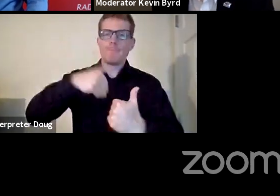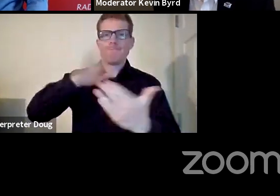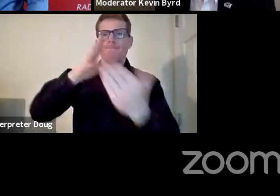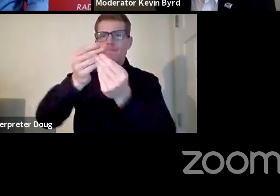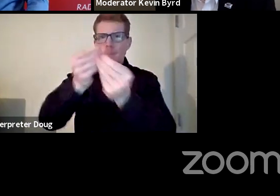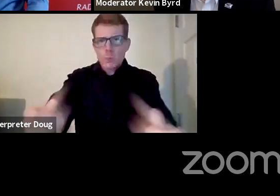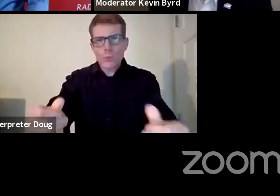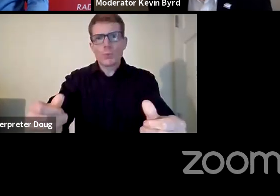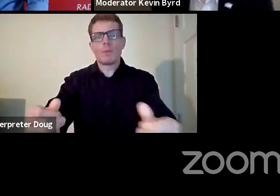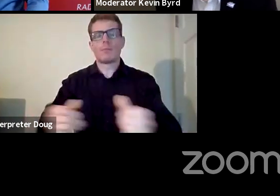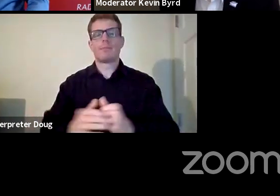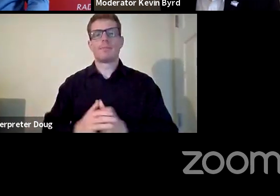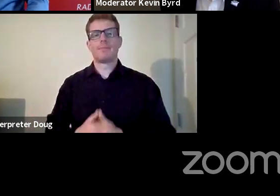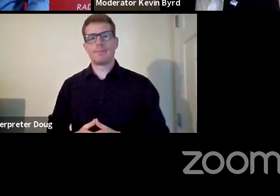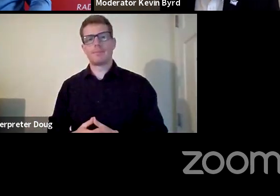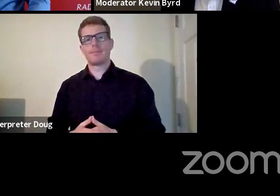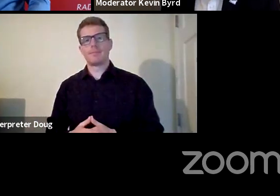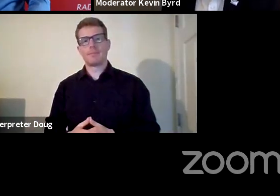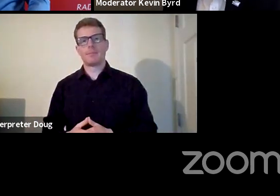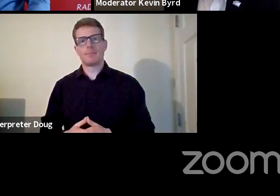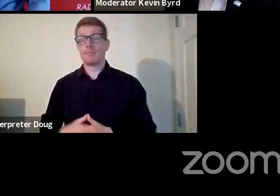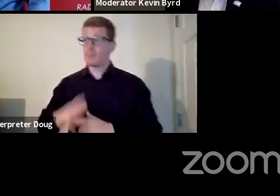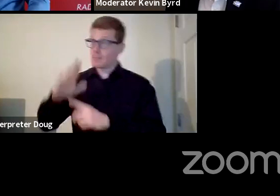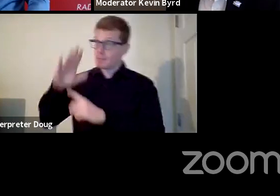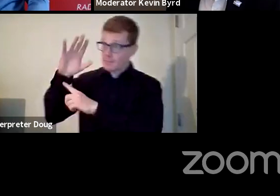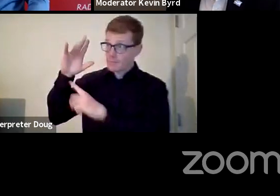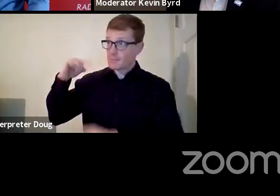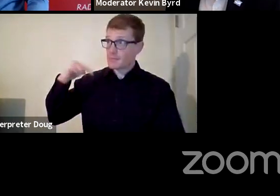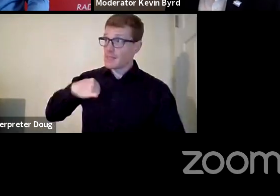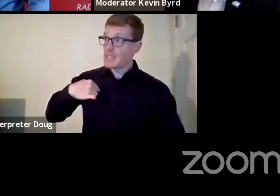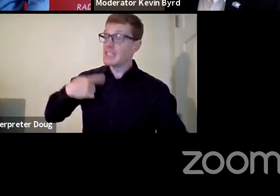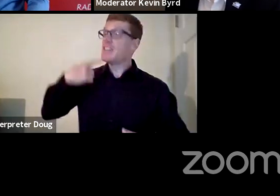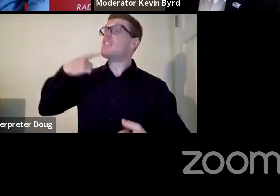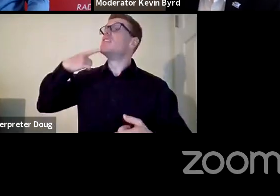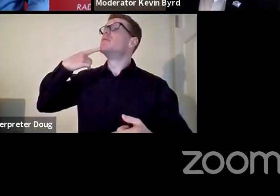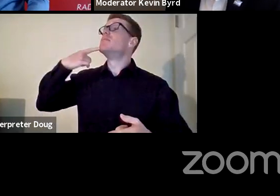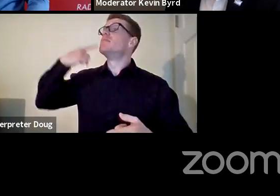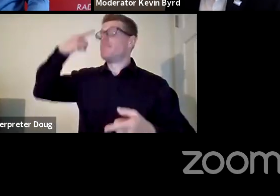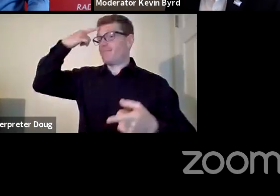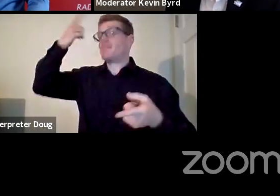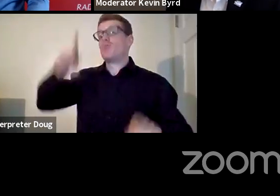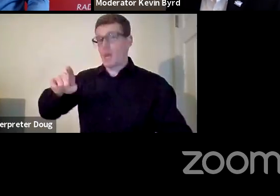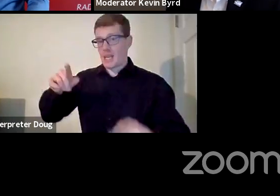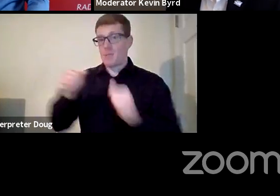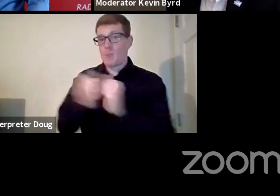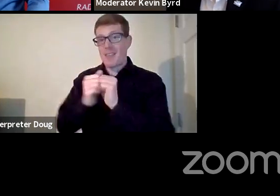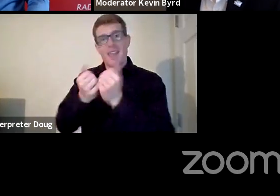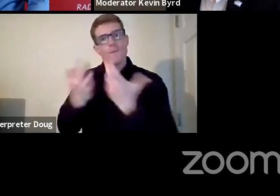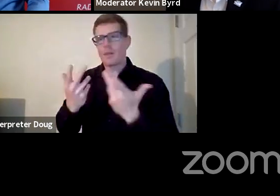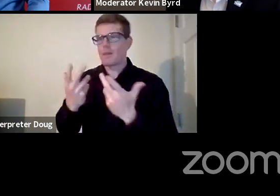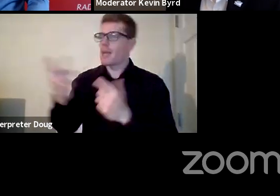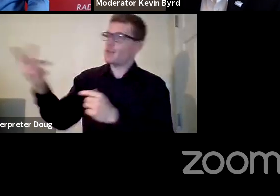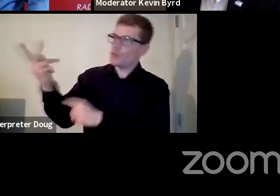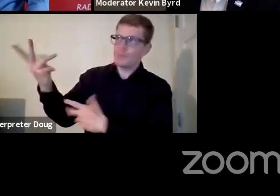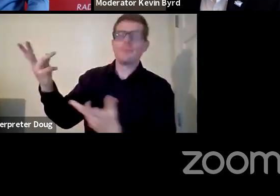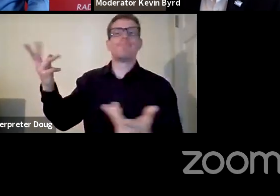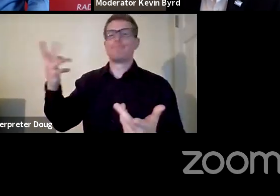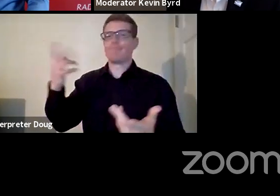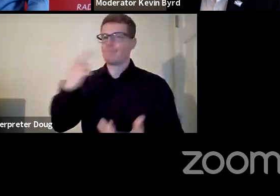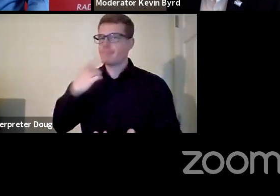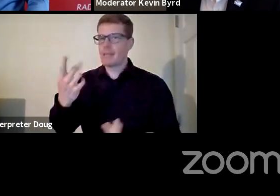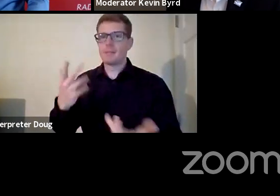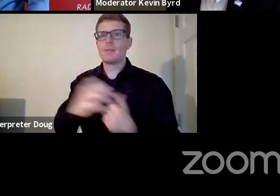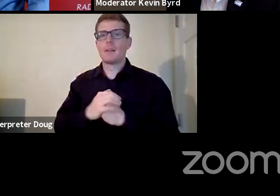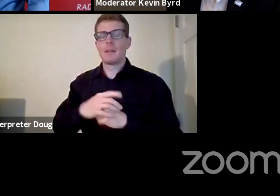I agree with everything my two president colleagues said. It's just same experience I've had. I think the thing that impressed me the